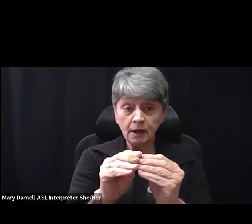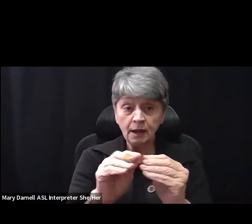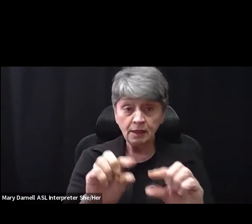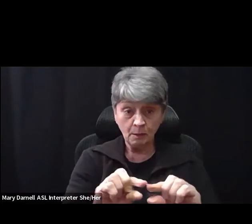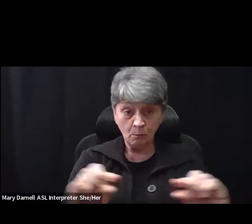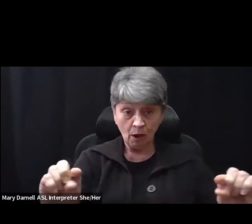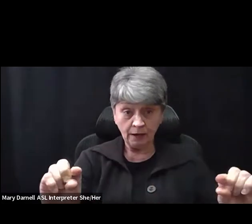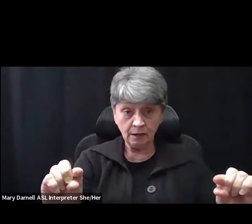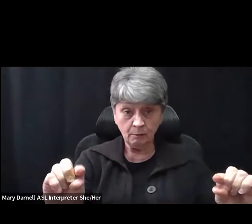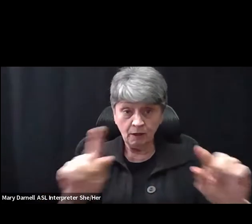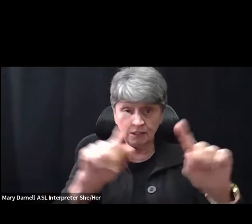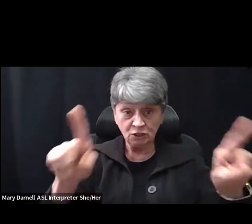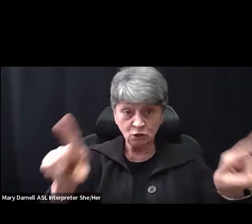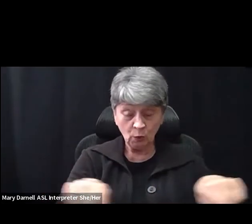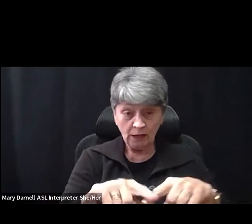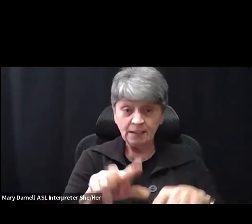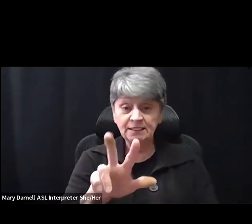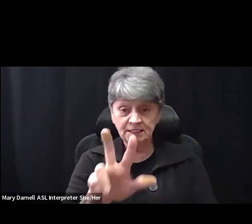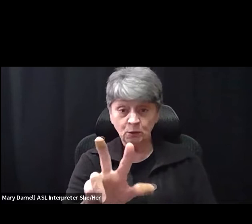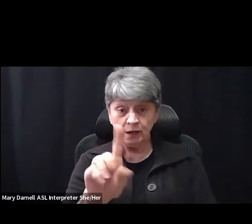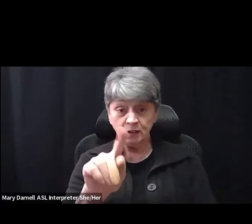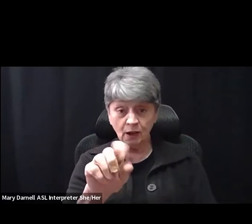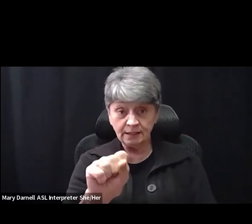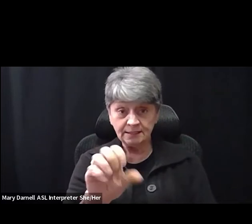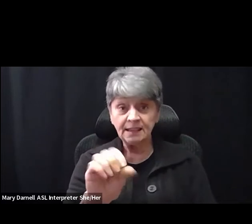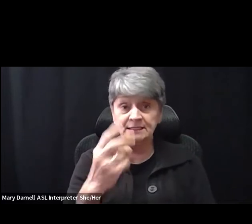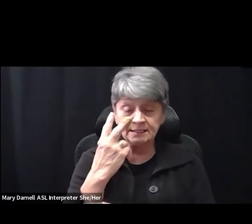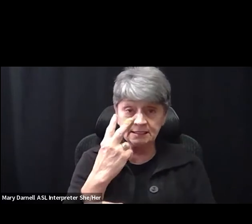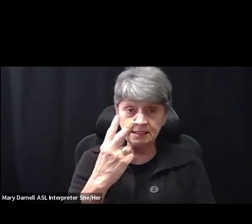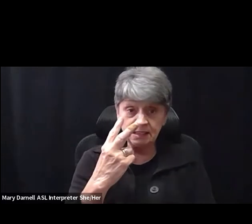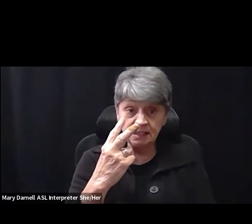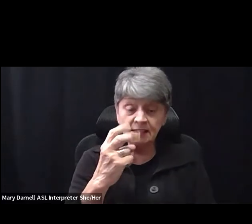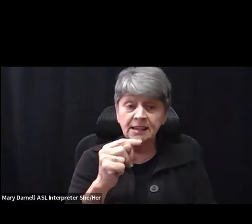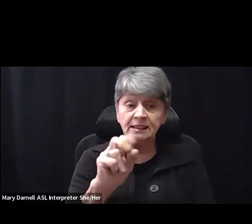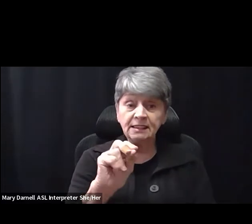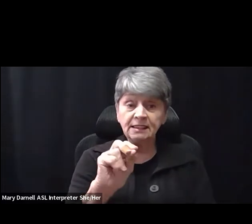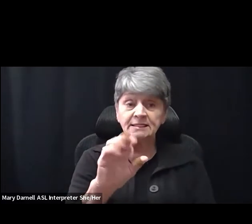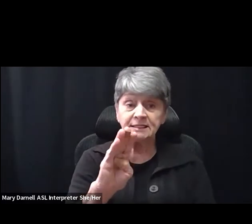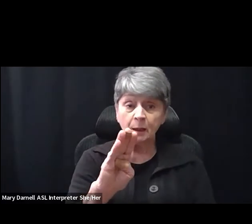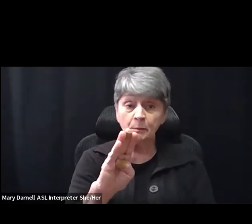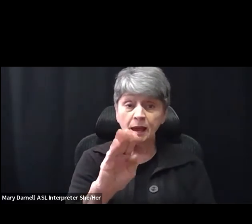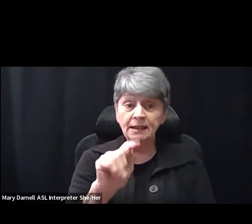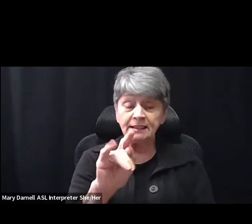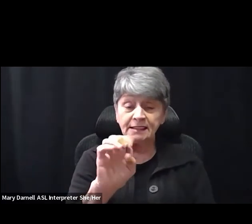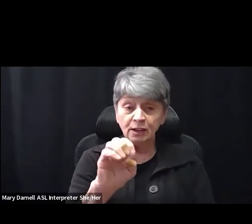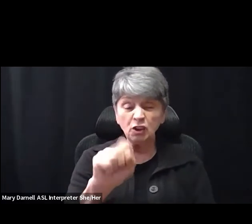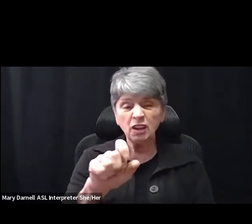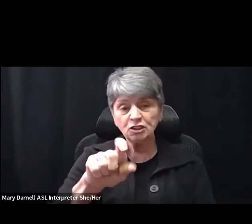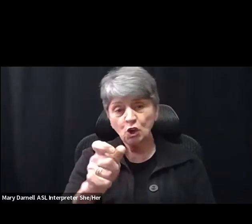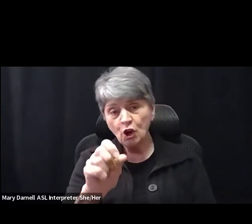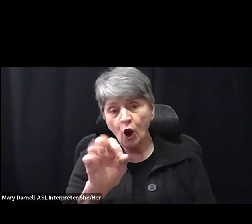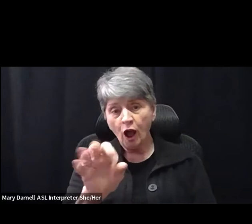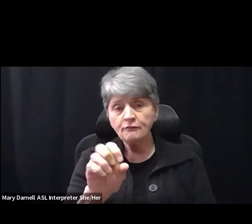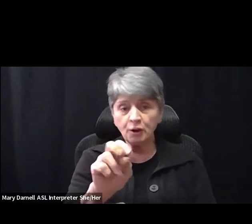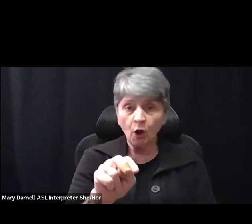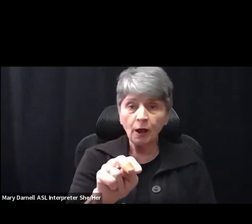3 dots, and you should see the subtitle, which you can turn on and off if you're having trouble seeing it. But